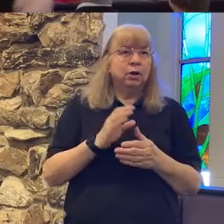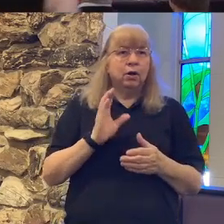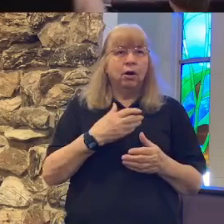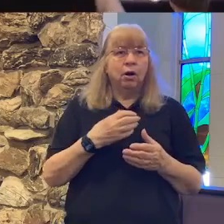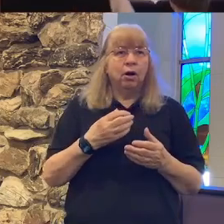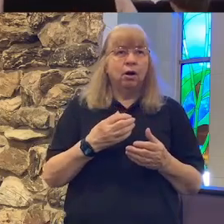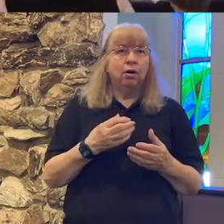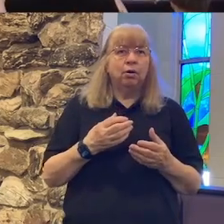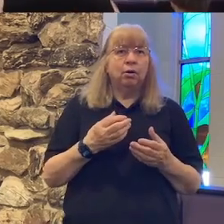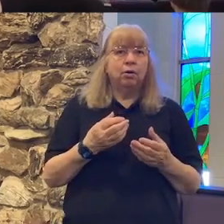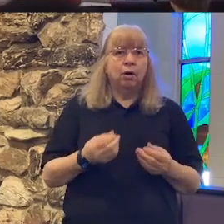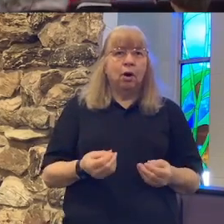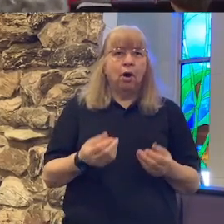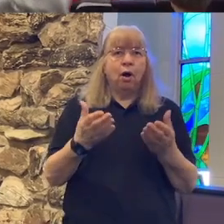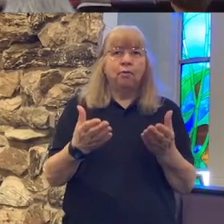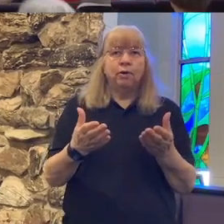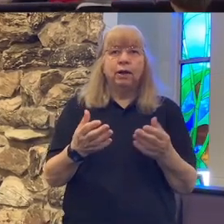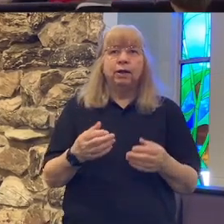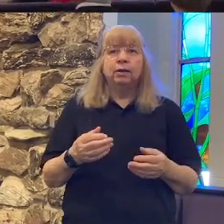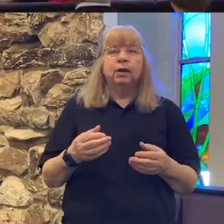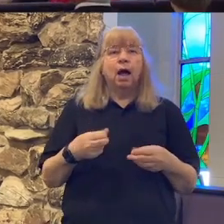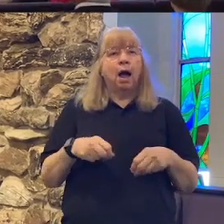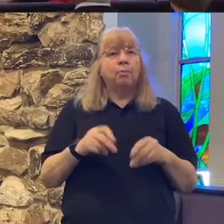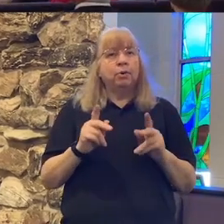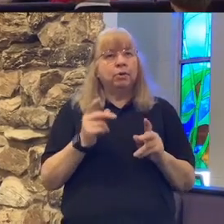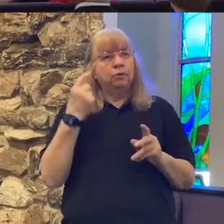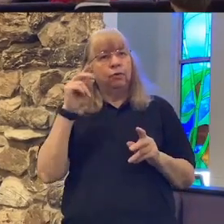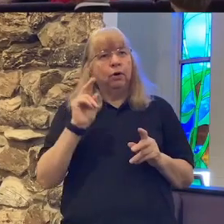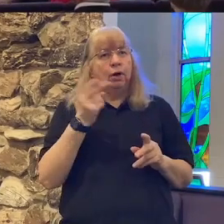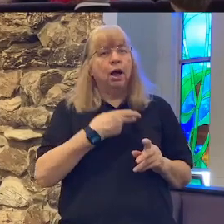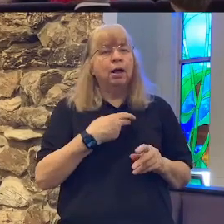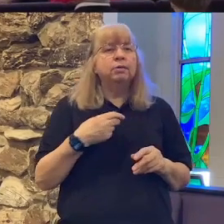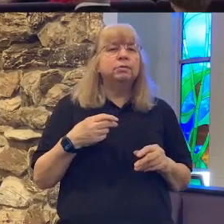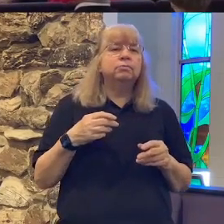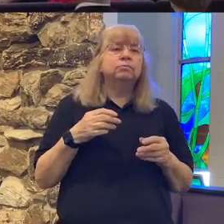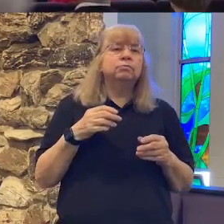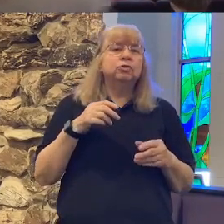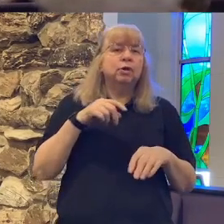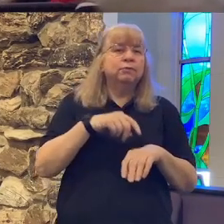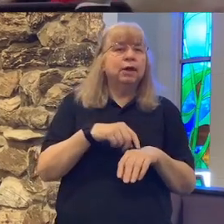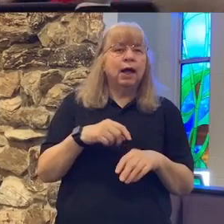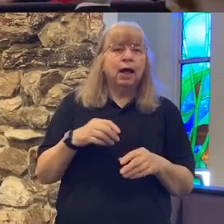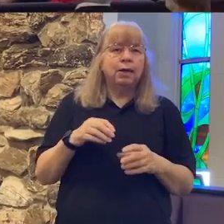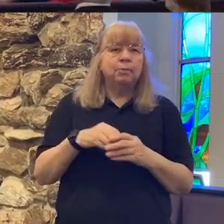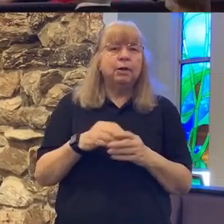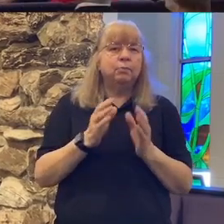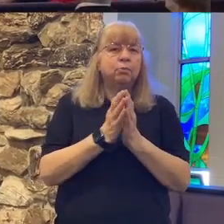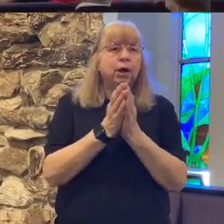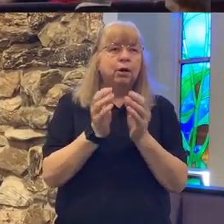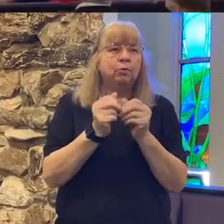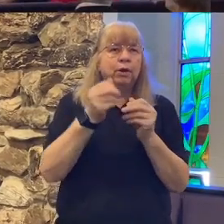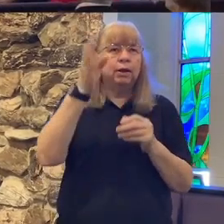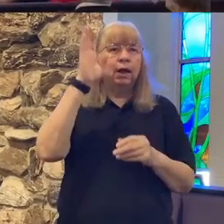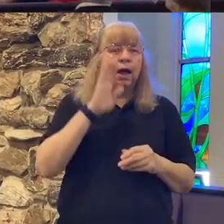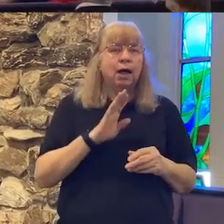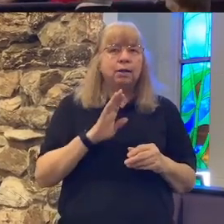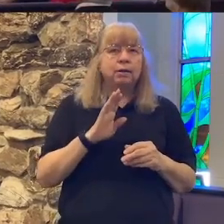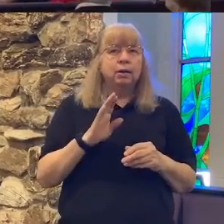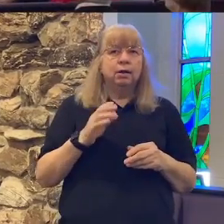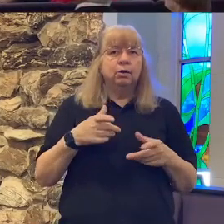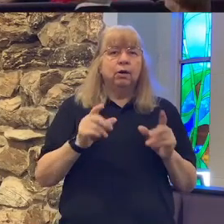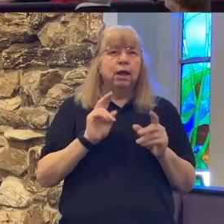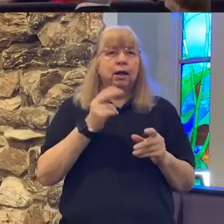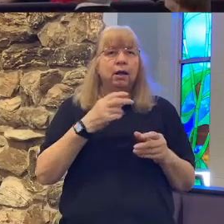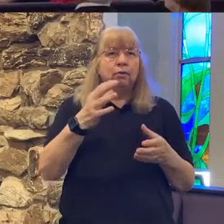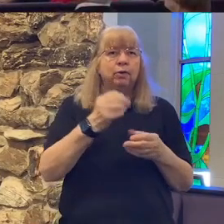offering. Again, this is another opportunity for us to spend some time in prayer with God. So let us